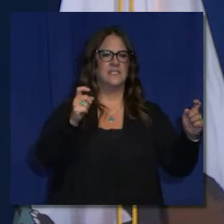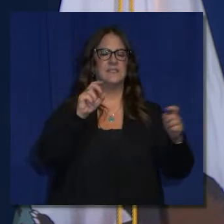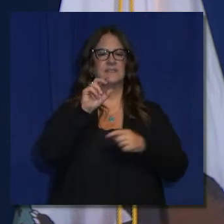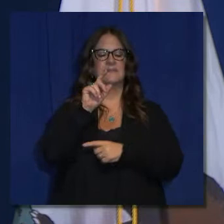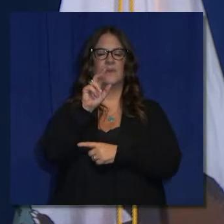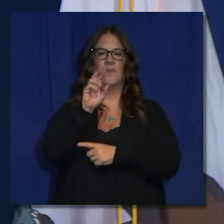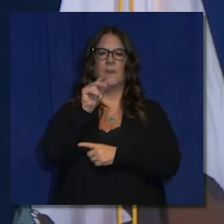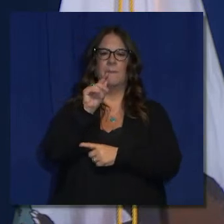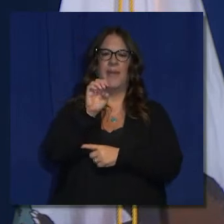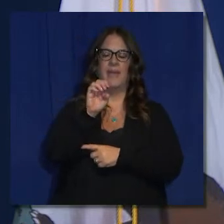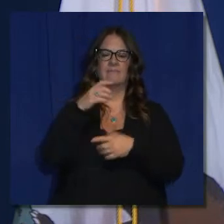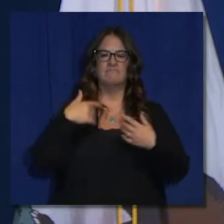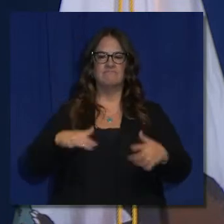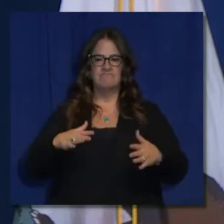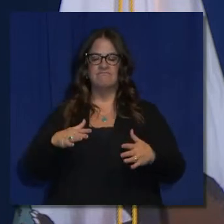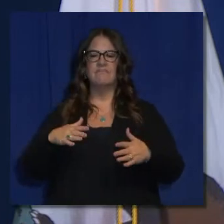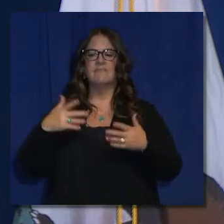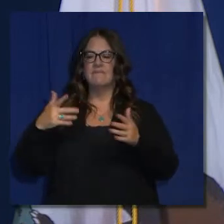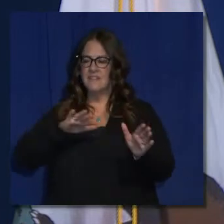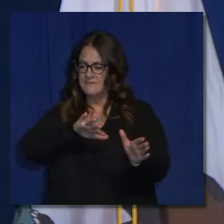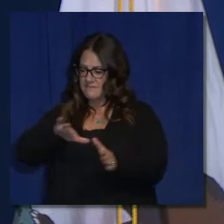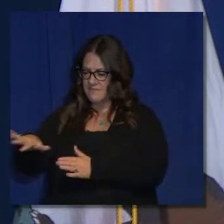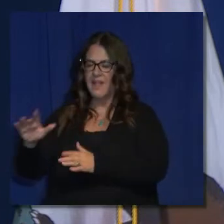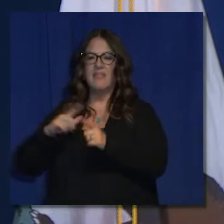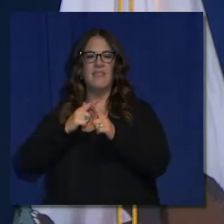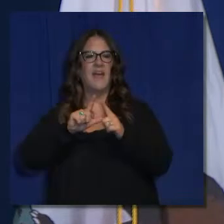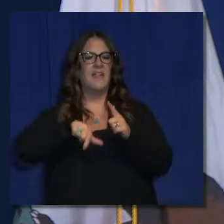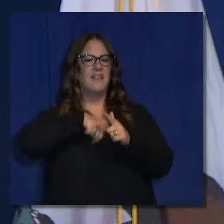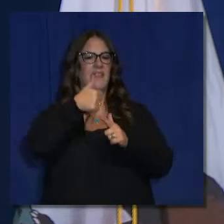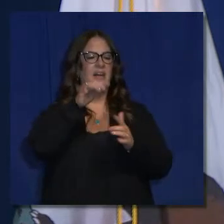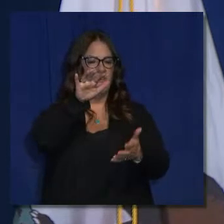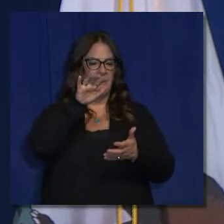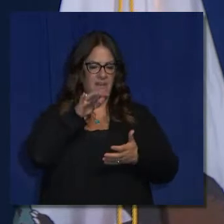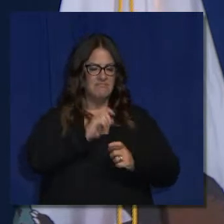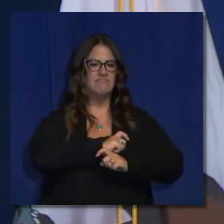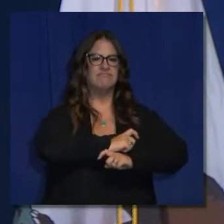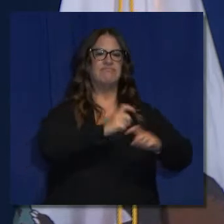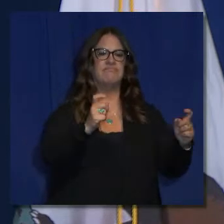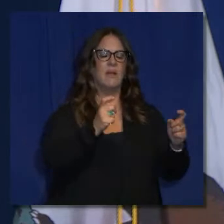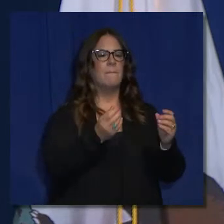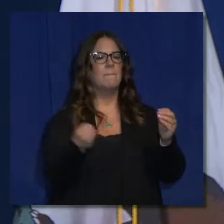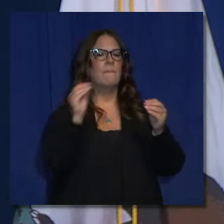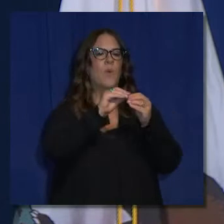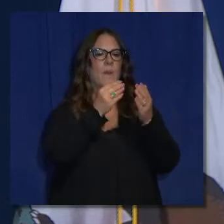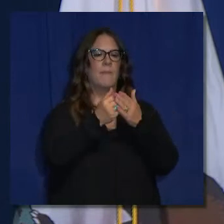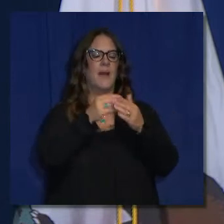in an even larger tax rebate, again, the largest in U.S. history.